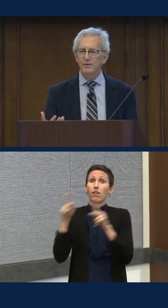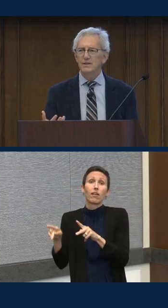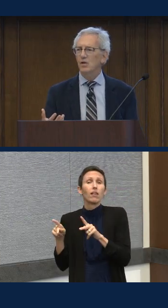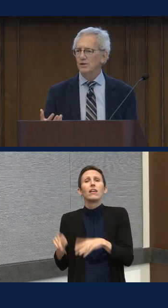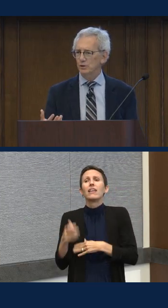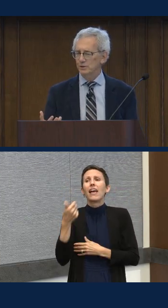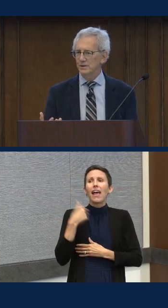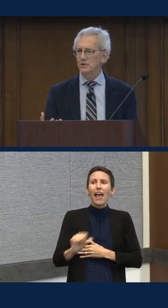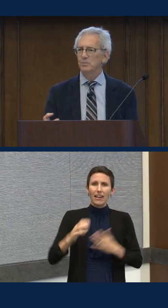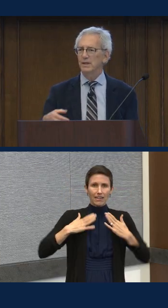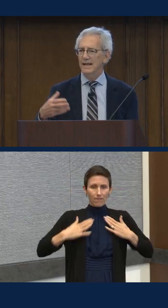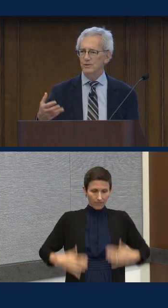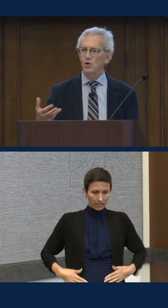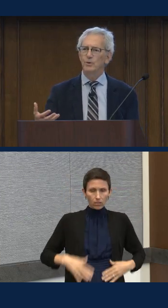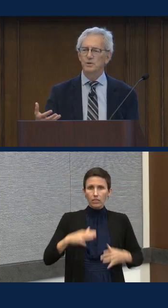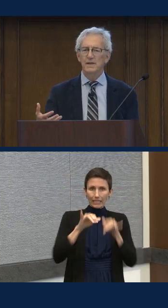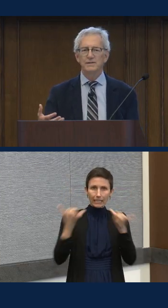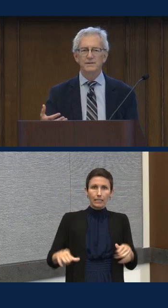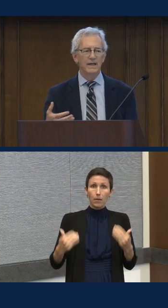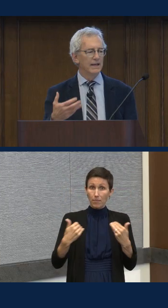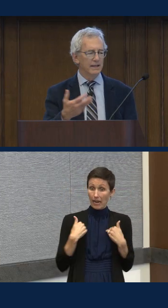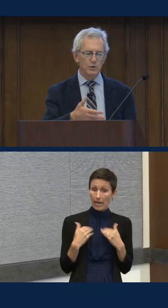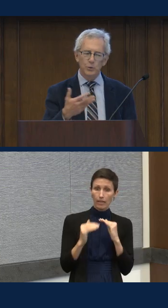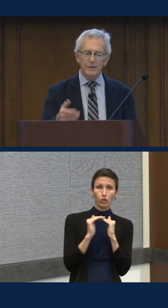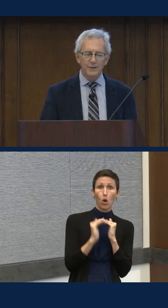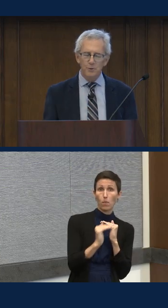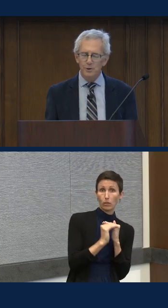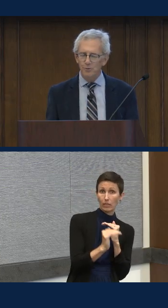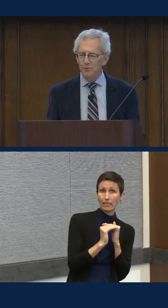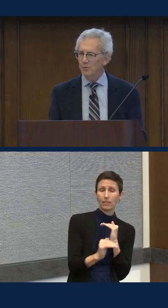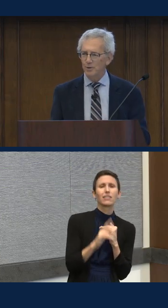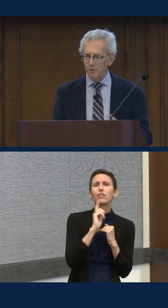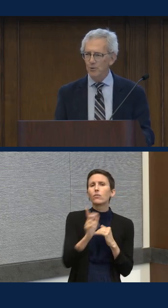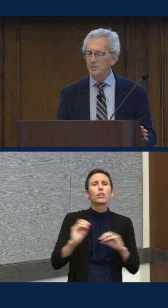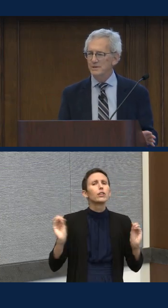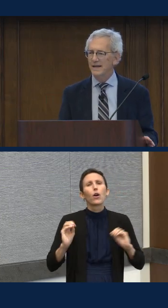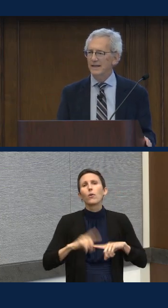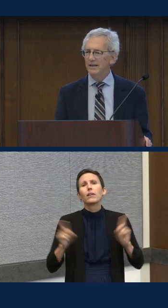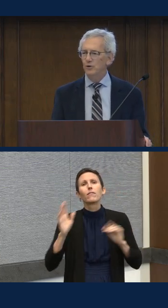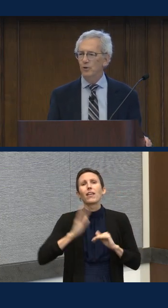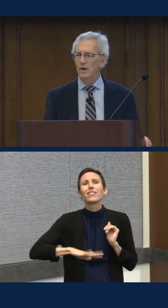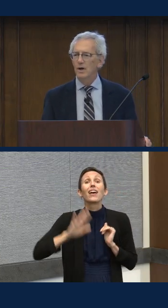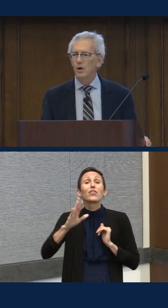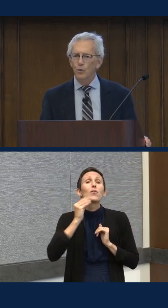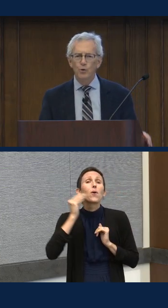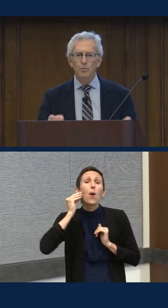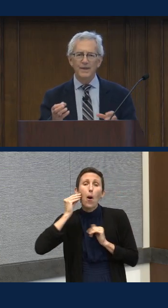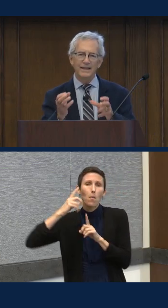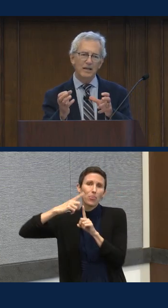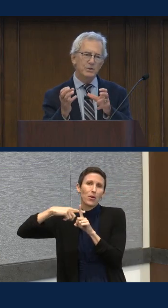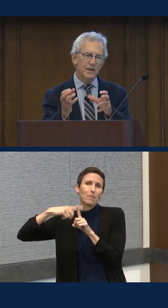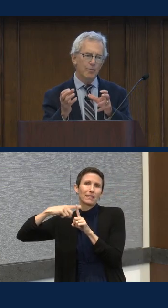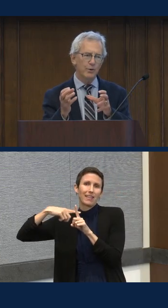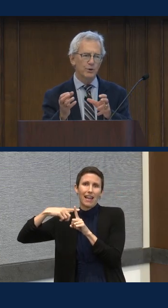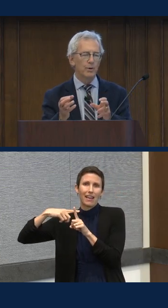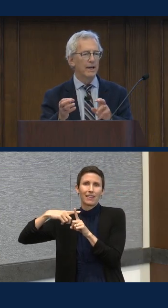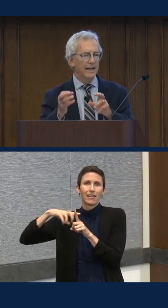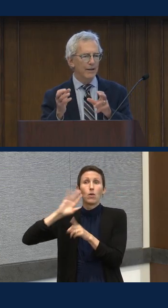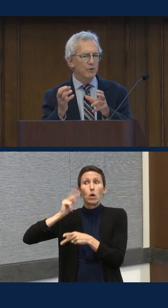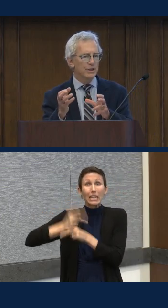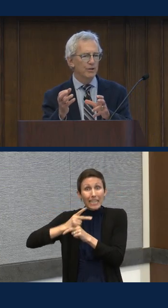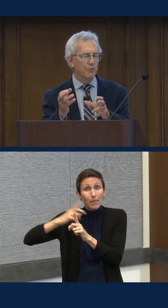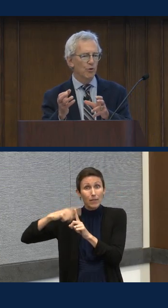Any physiological system that has homeostasis is really no different from the thermostat in your room that keeps